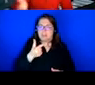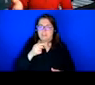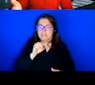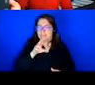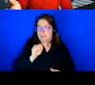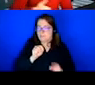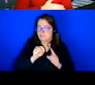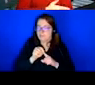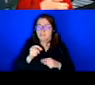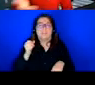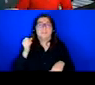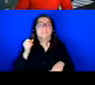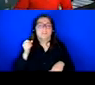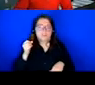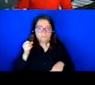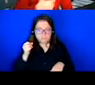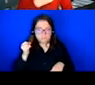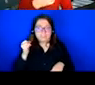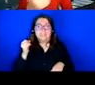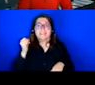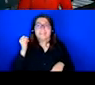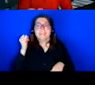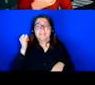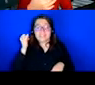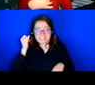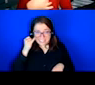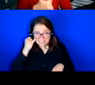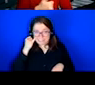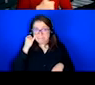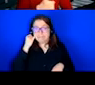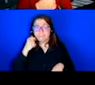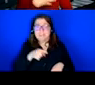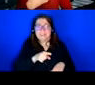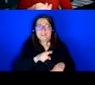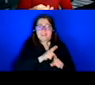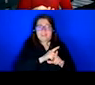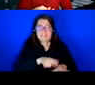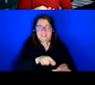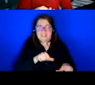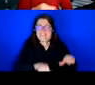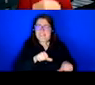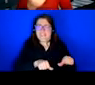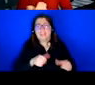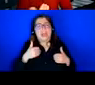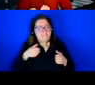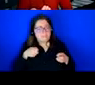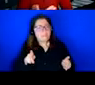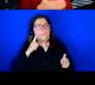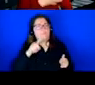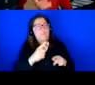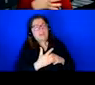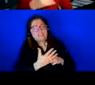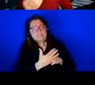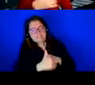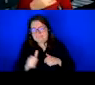avenue for the mentee to call you in and say, hey, that I don't really connect with that, or that doesn't work with me. So you can just do that